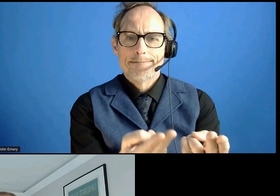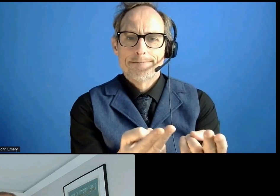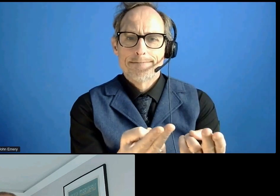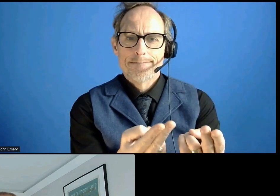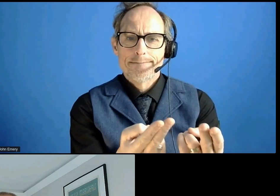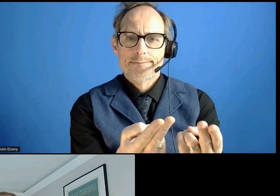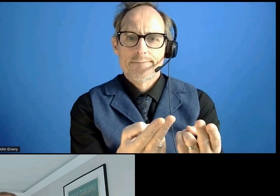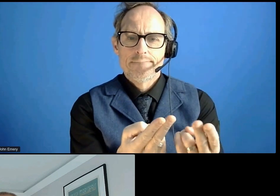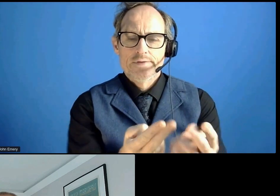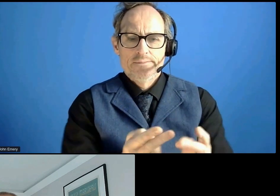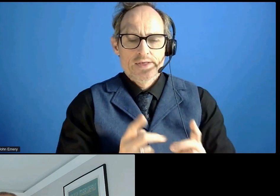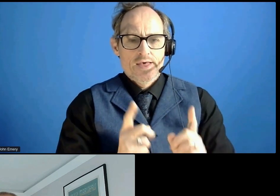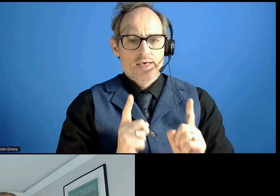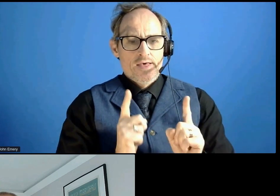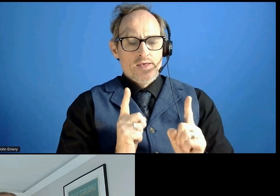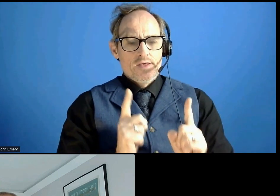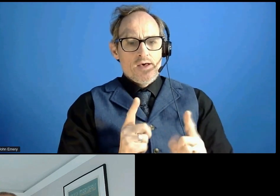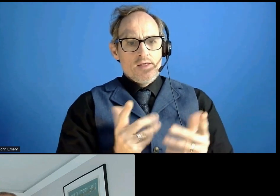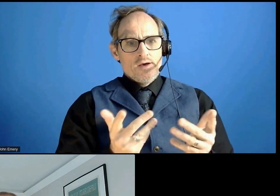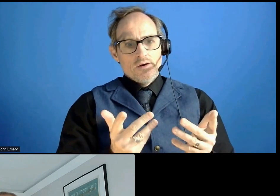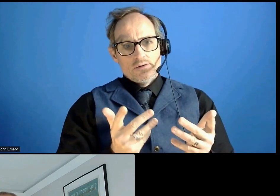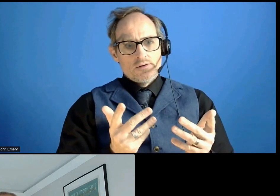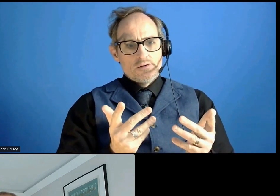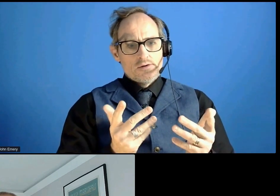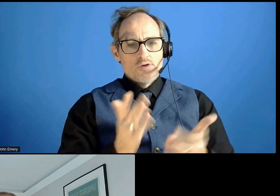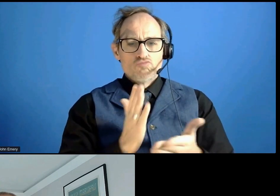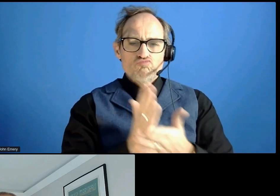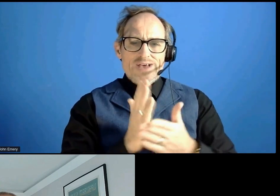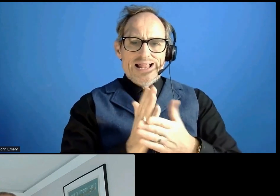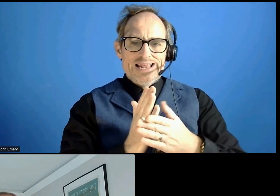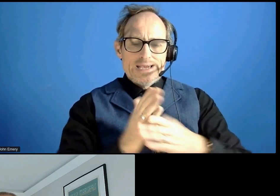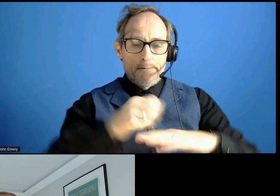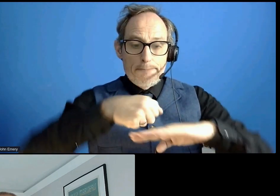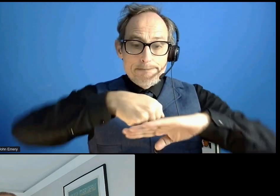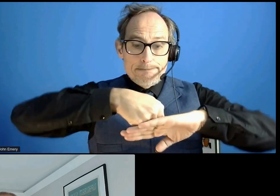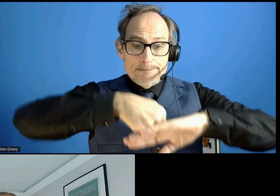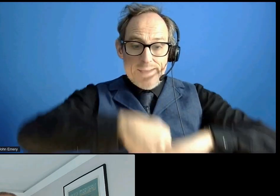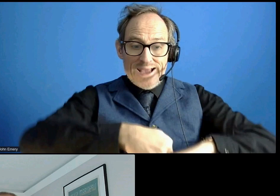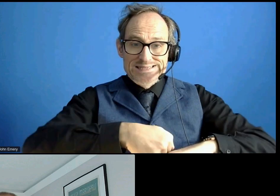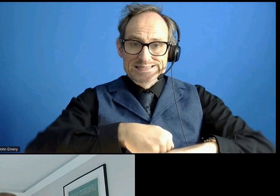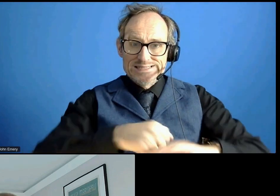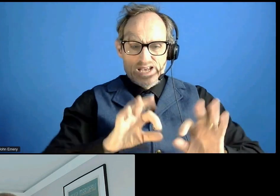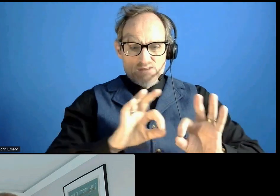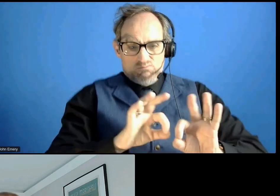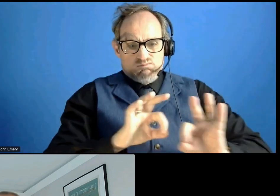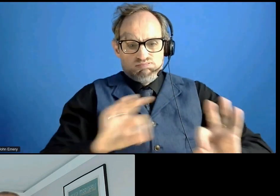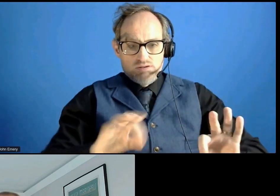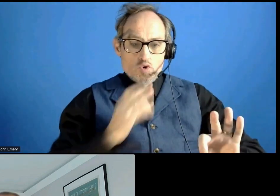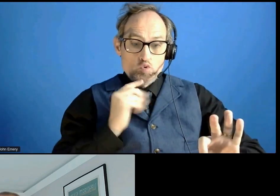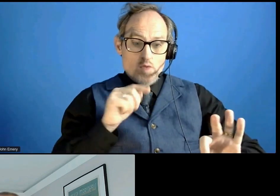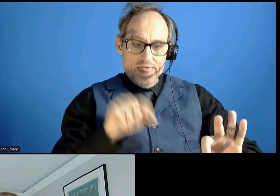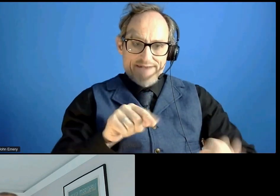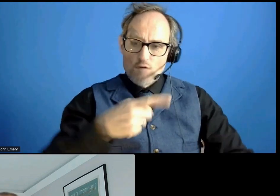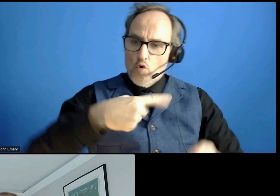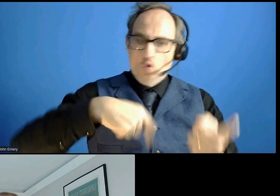having this platform across all of these sessions to have those conversations was quite good.